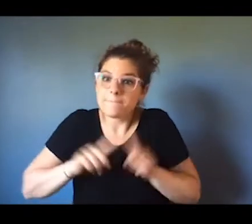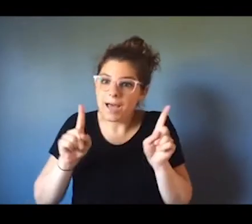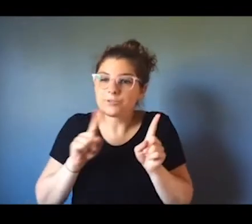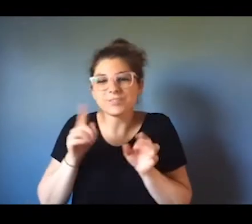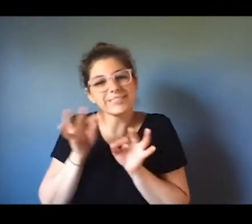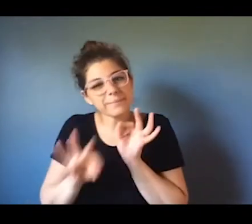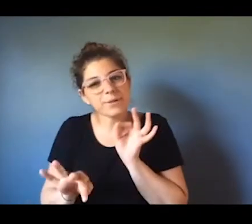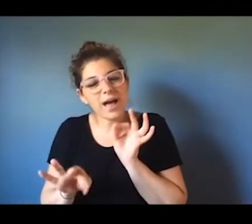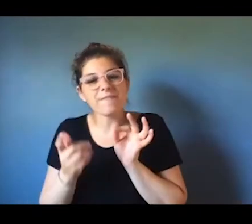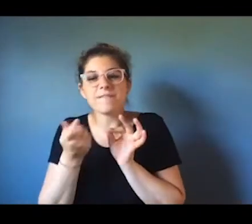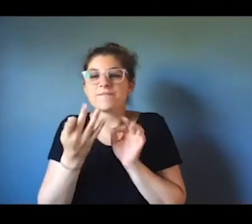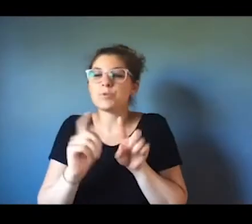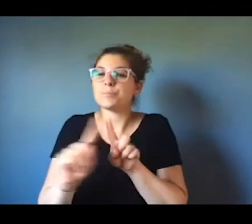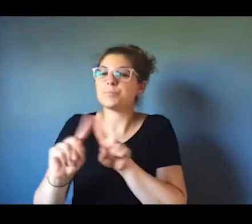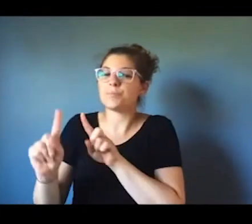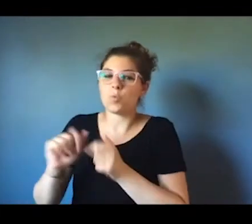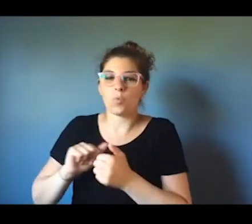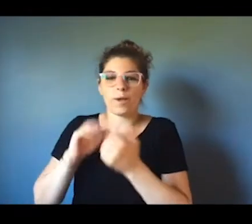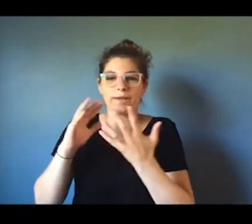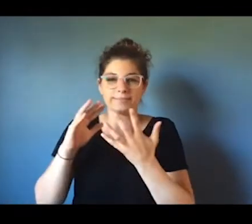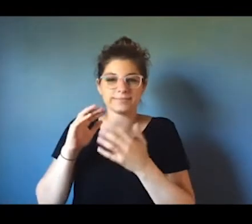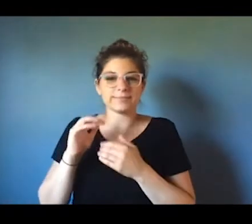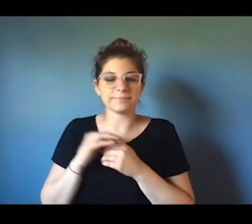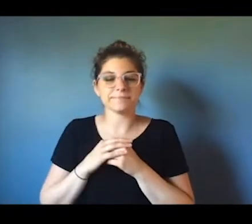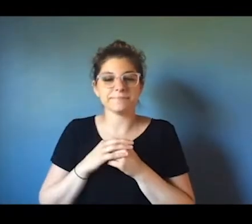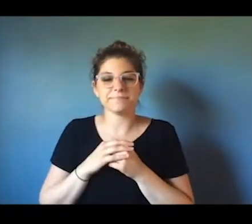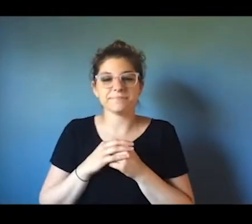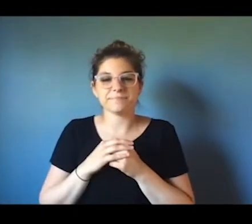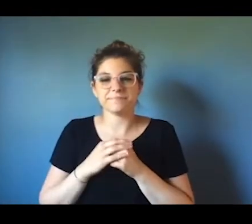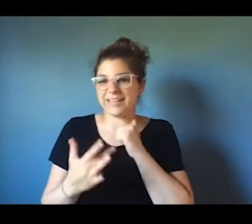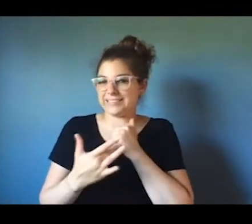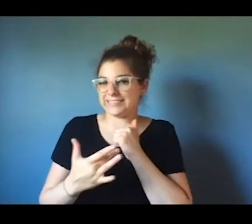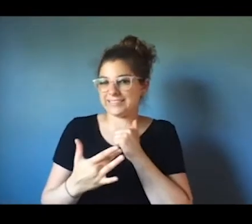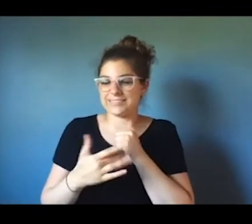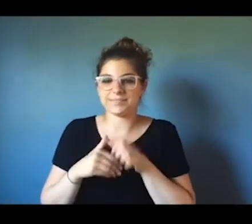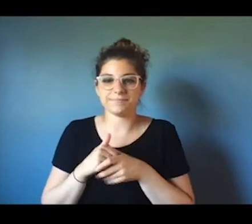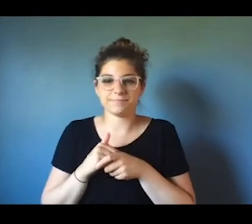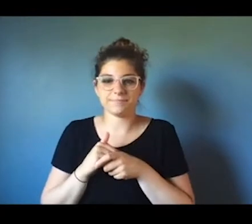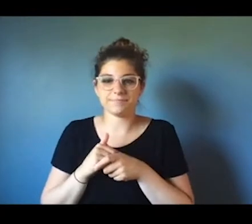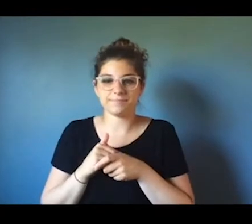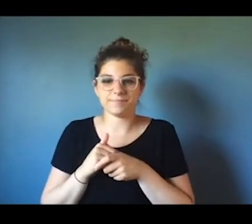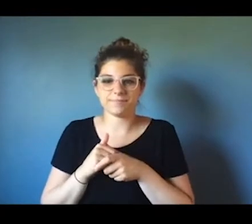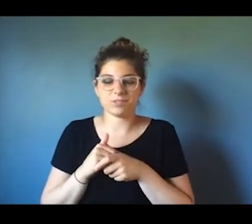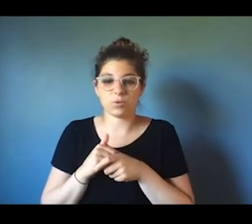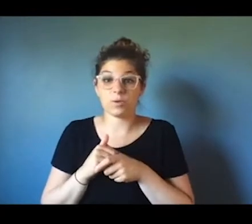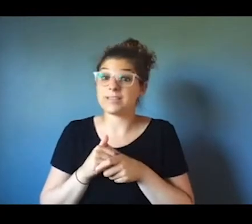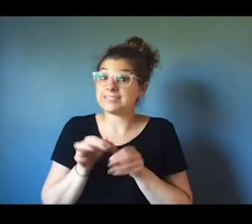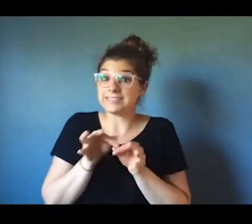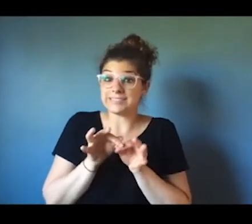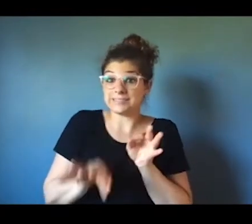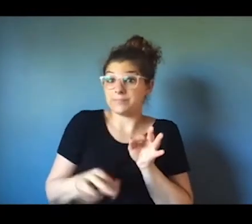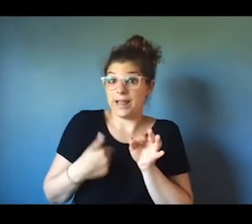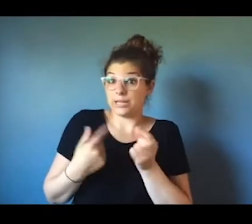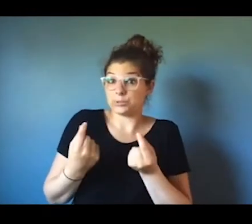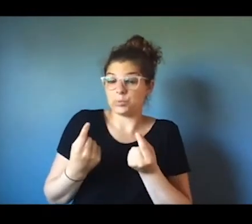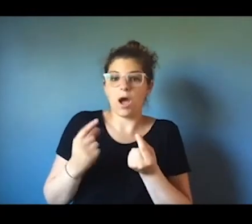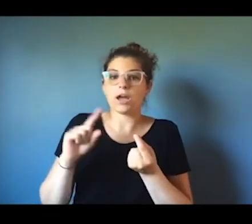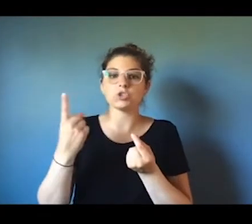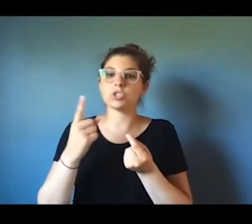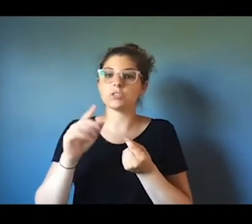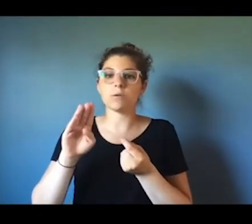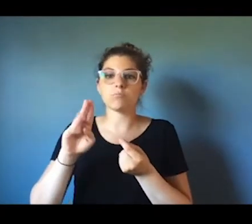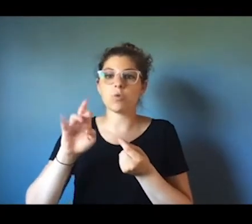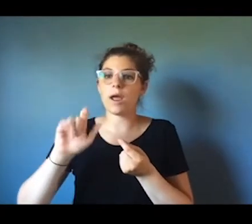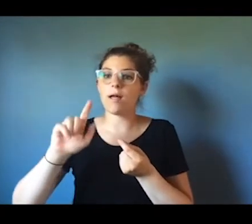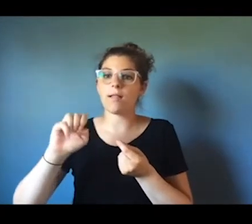but it actually turns out to be pretty simple. And I have a few ways of going about that. Let me see. So the simplest